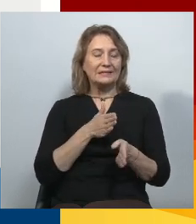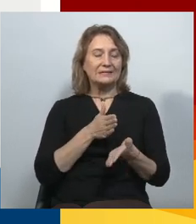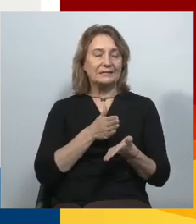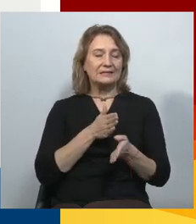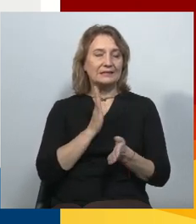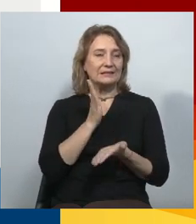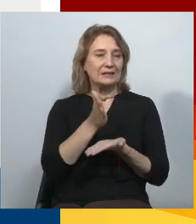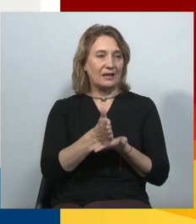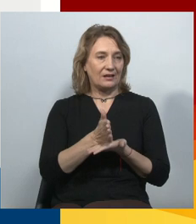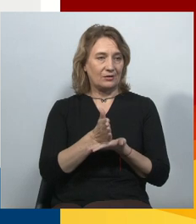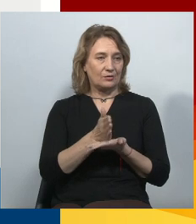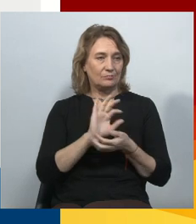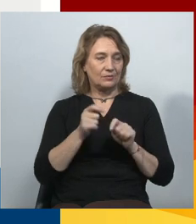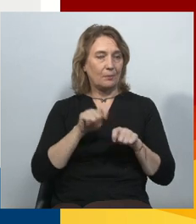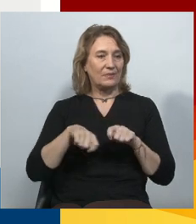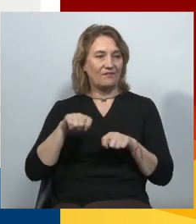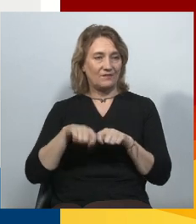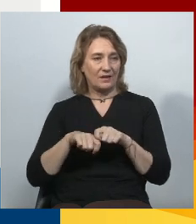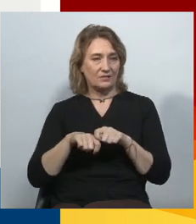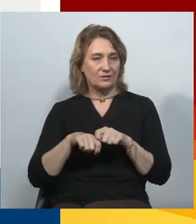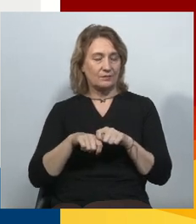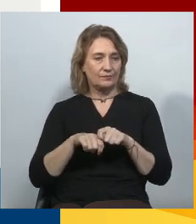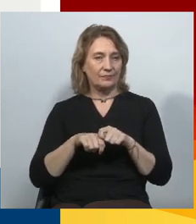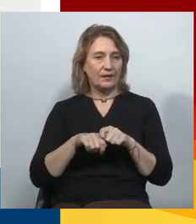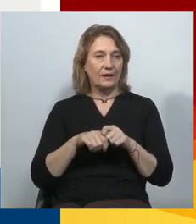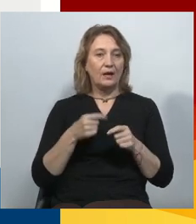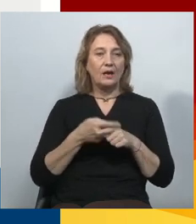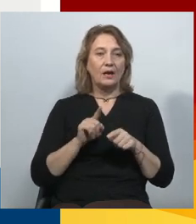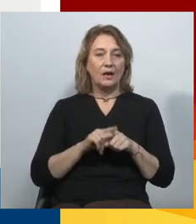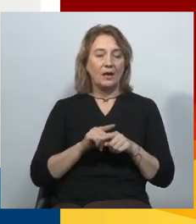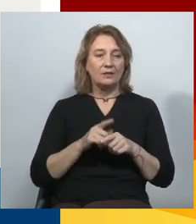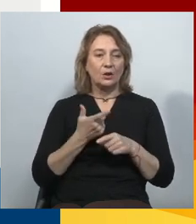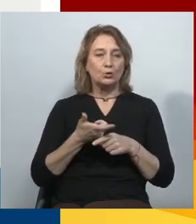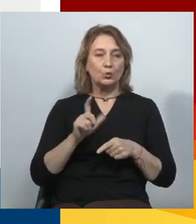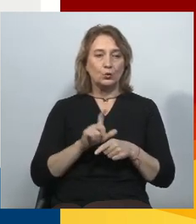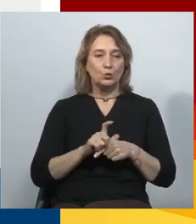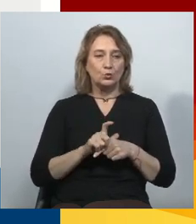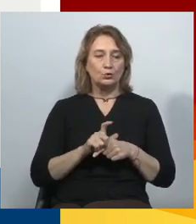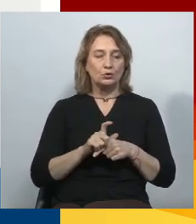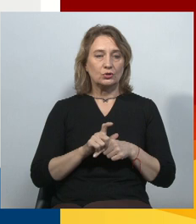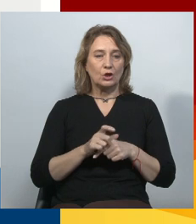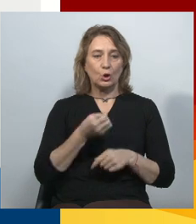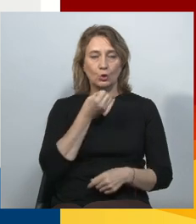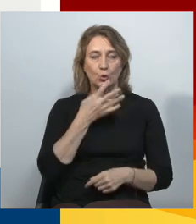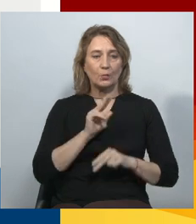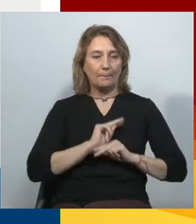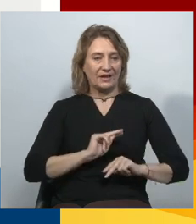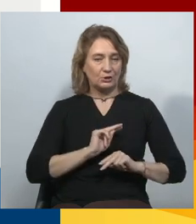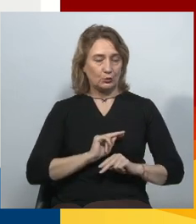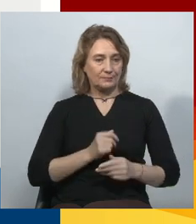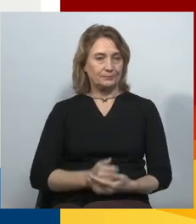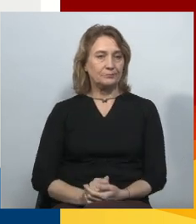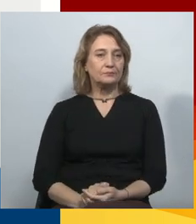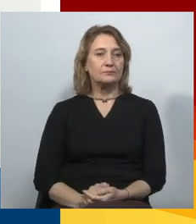will stay with the people for a long time. It looks like it works quite well.